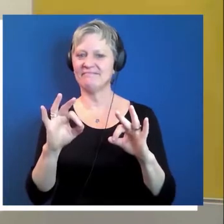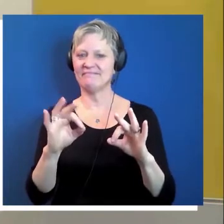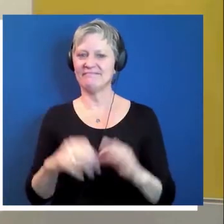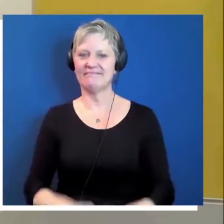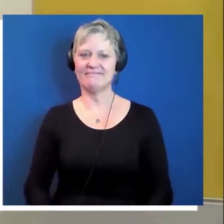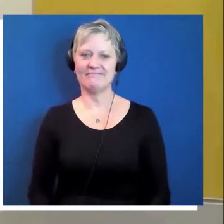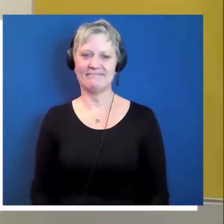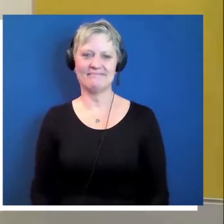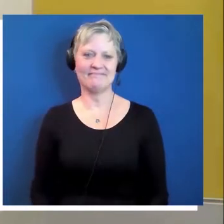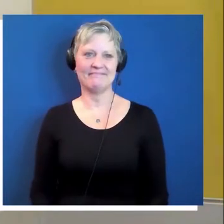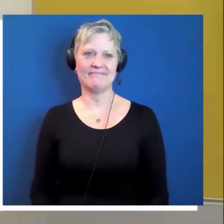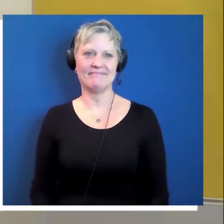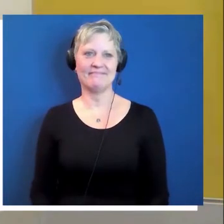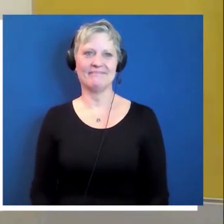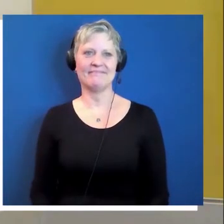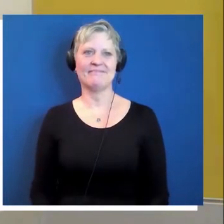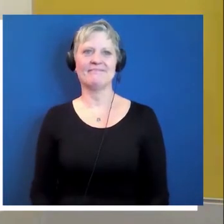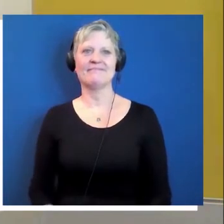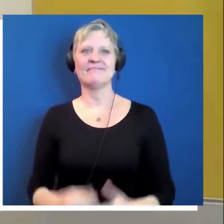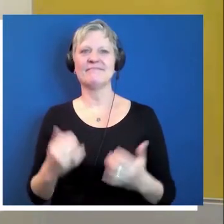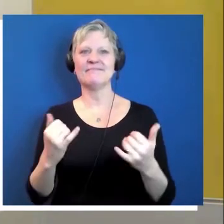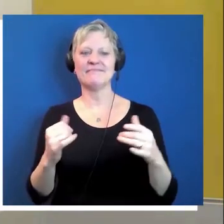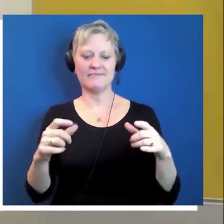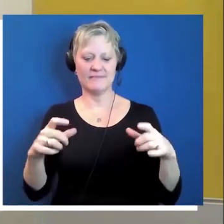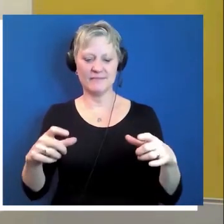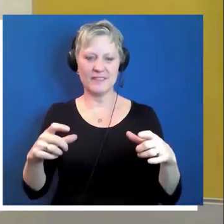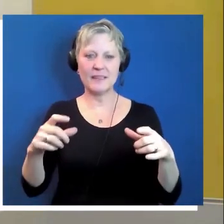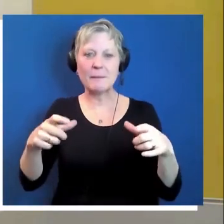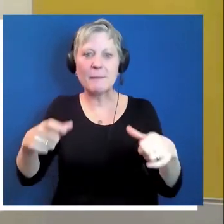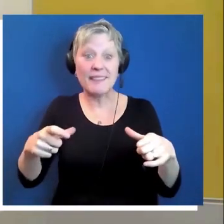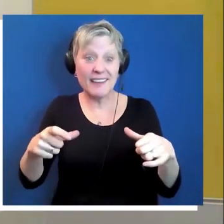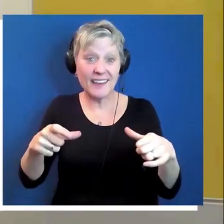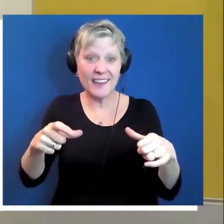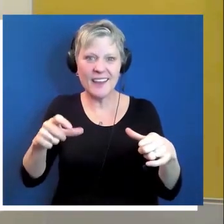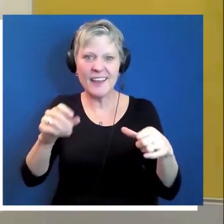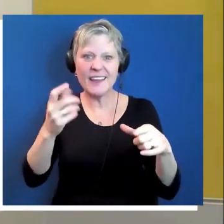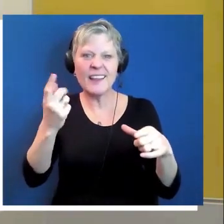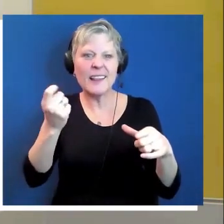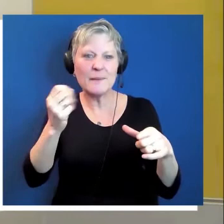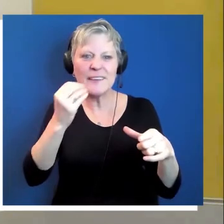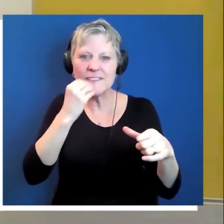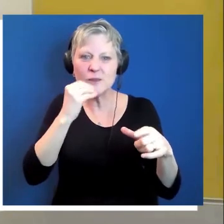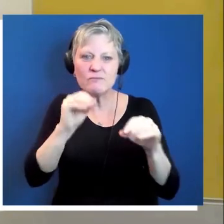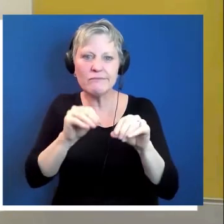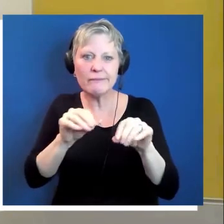That looks good. What I'm going to do is I'm just going to wipe the edge of the plate here.